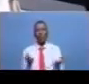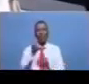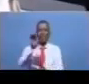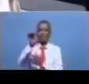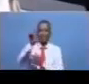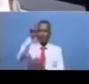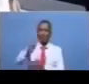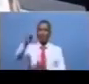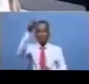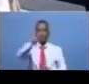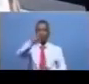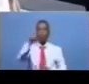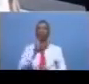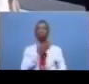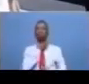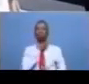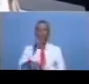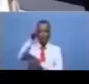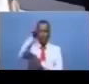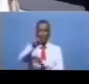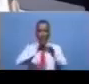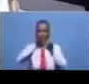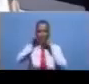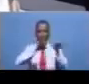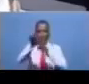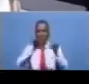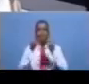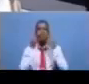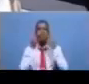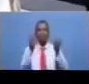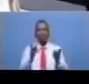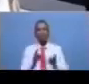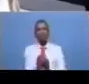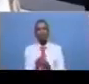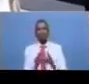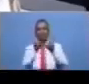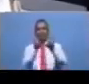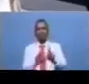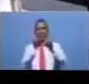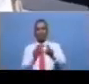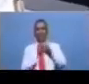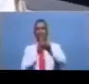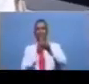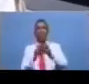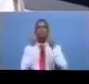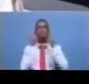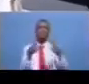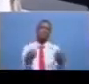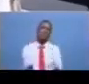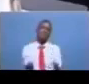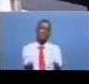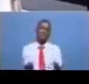must be made to testify based on her own election and to answer questions that are germane to the issues before the court. And